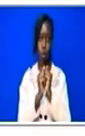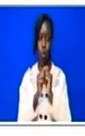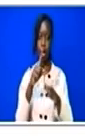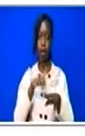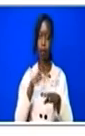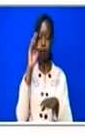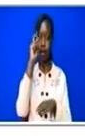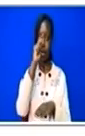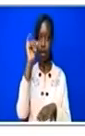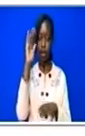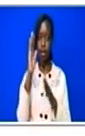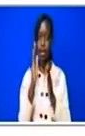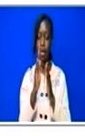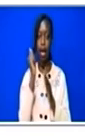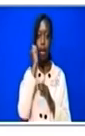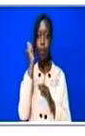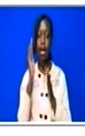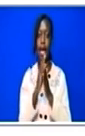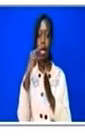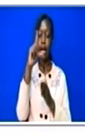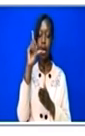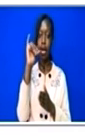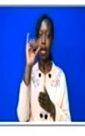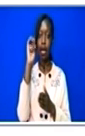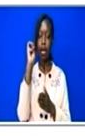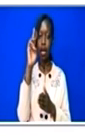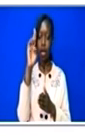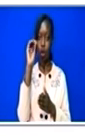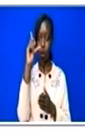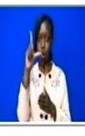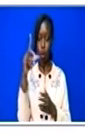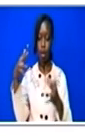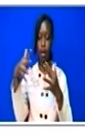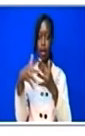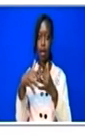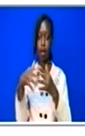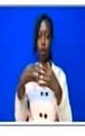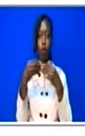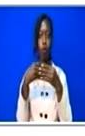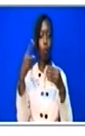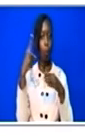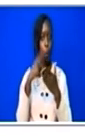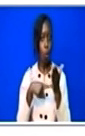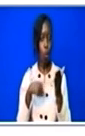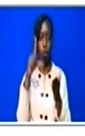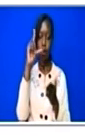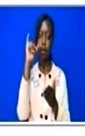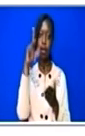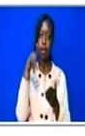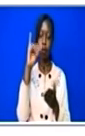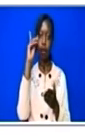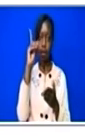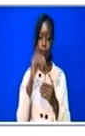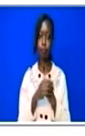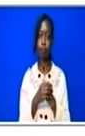glycerol are condensed, they form a lipid. Condensation is coming in here because